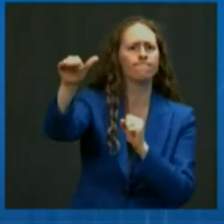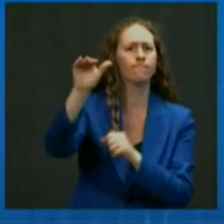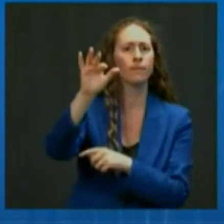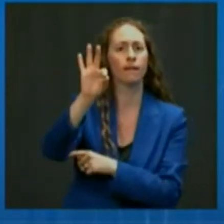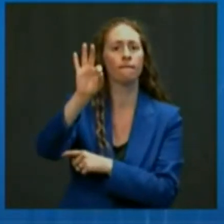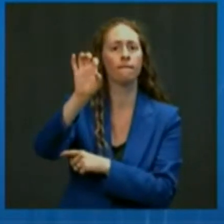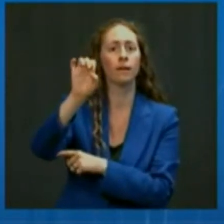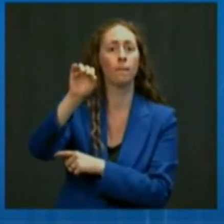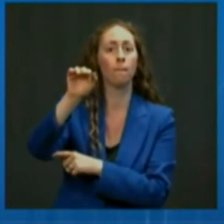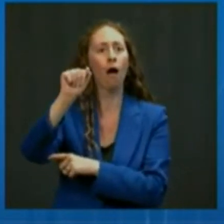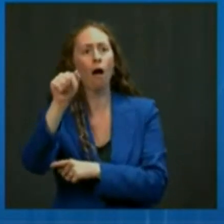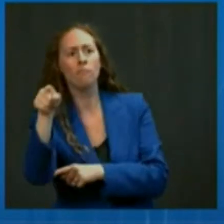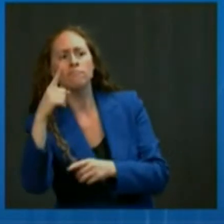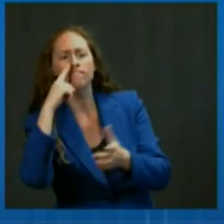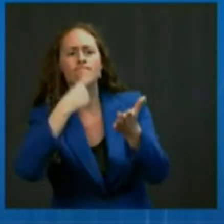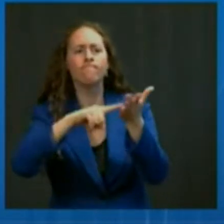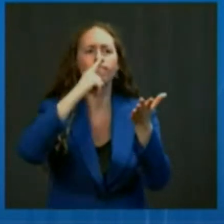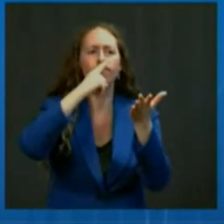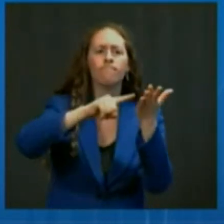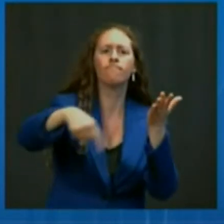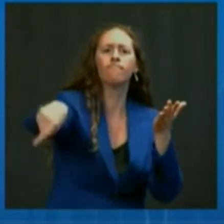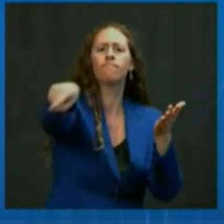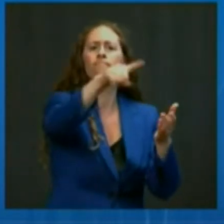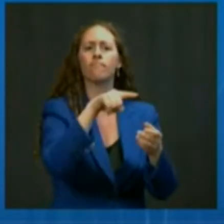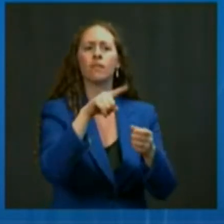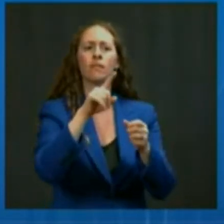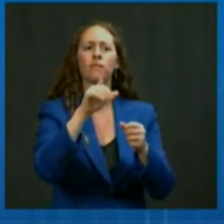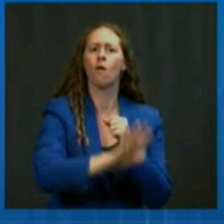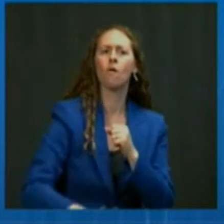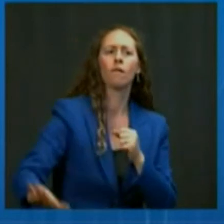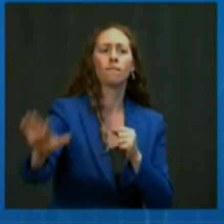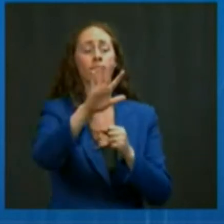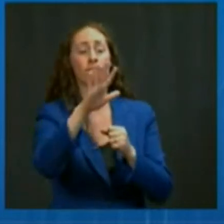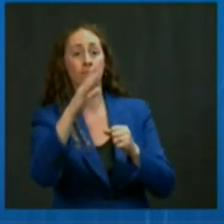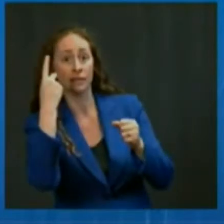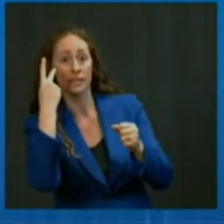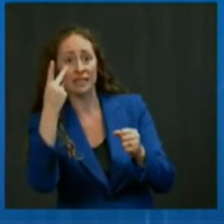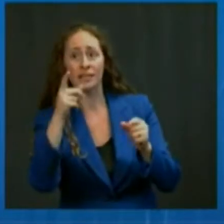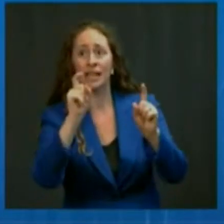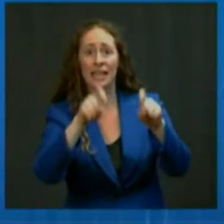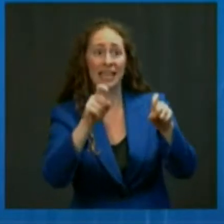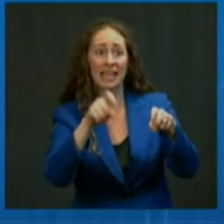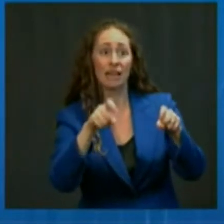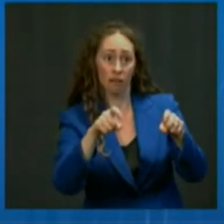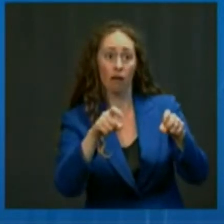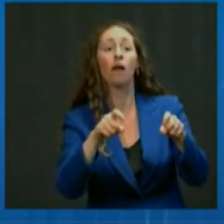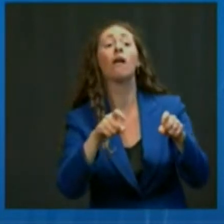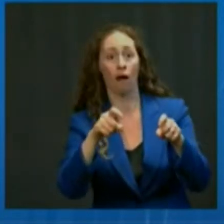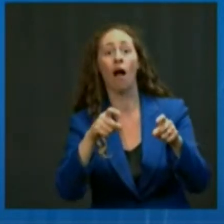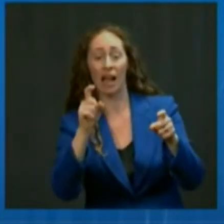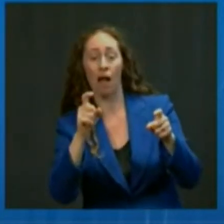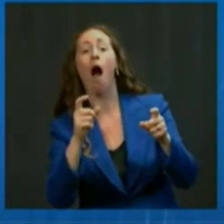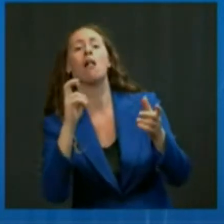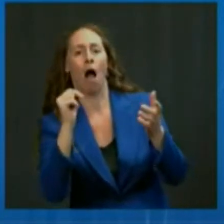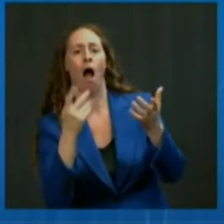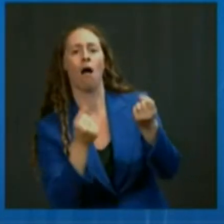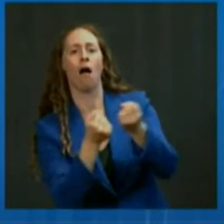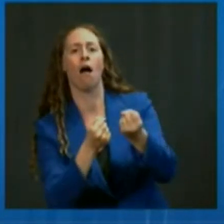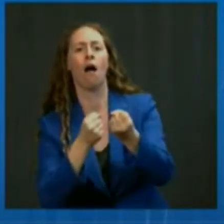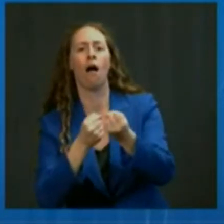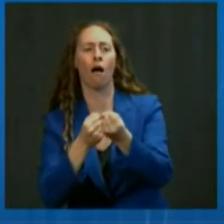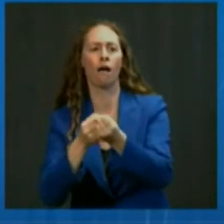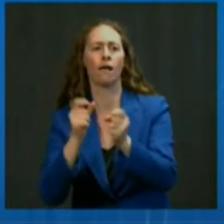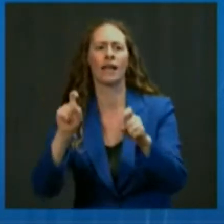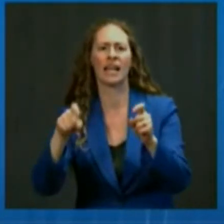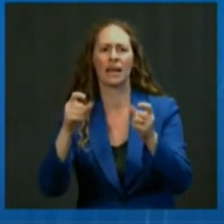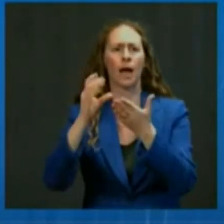all eligible COVID-19 emergency response costs through the end of the calendar year, a 3-month